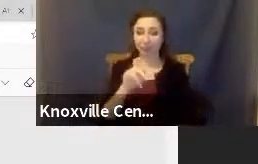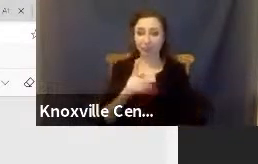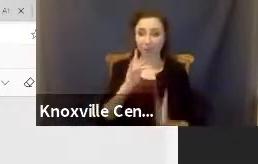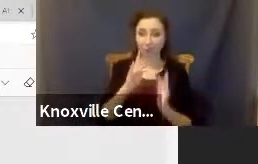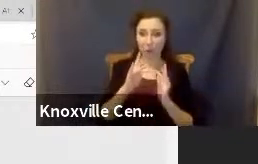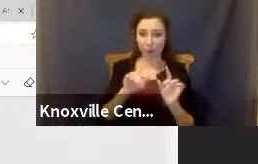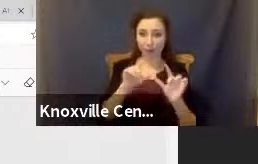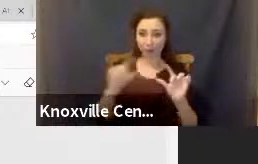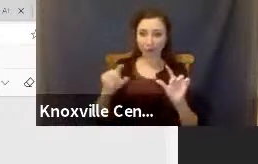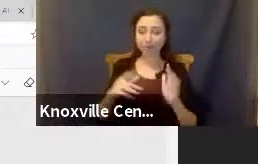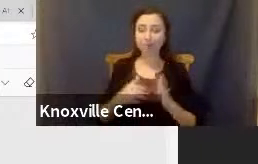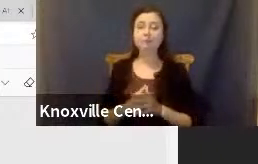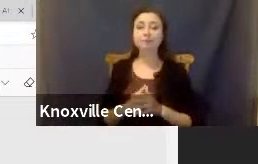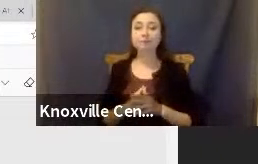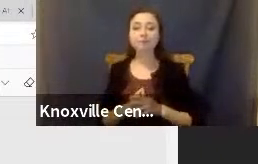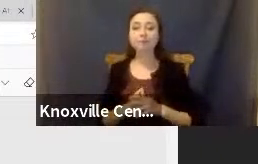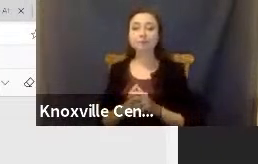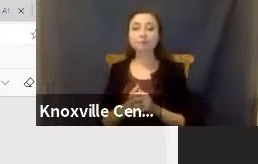And